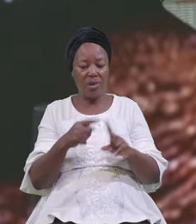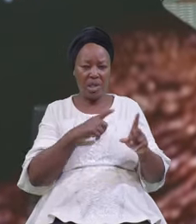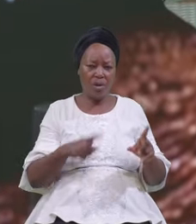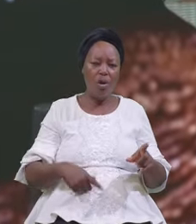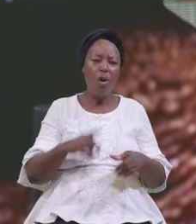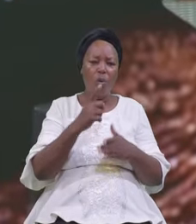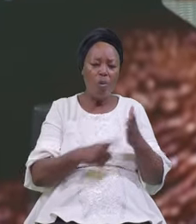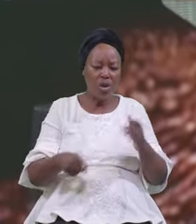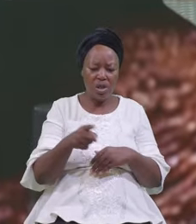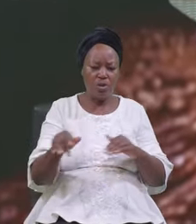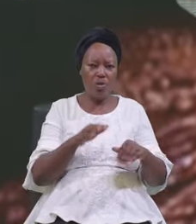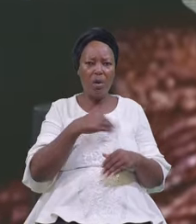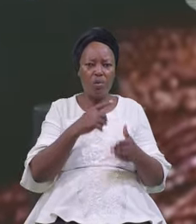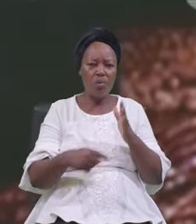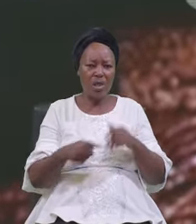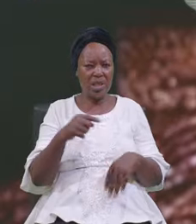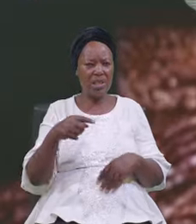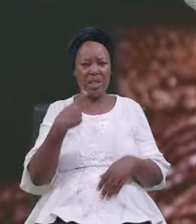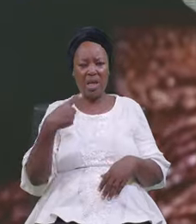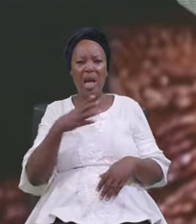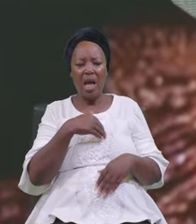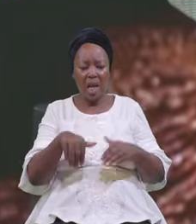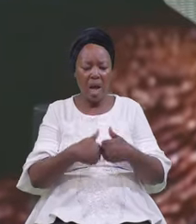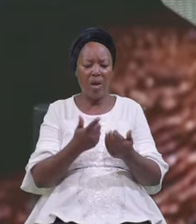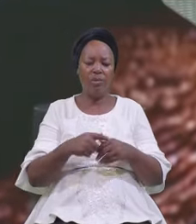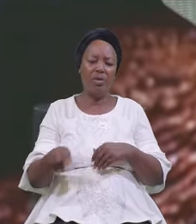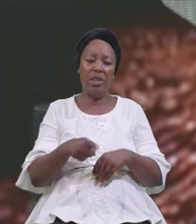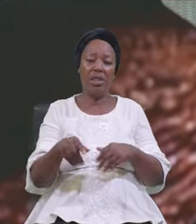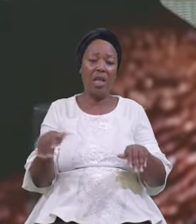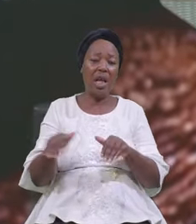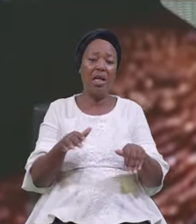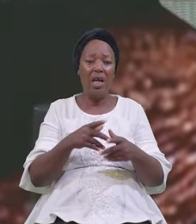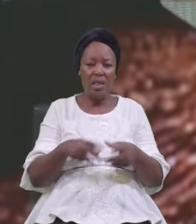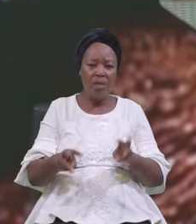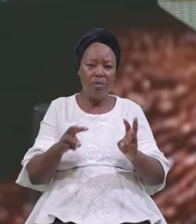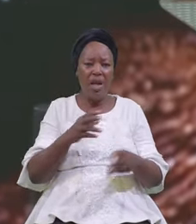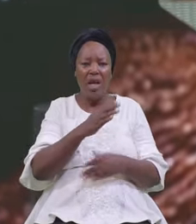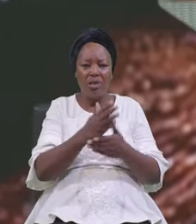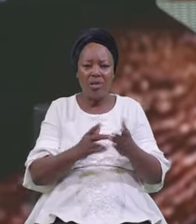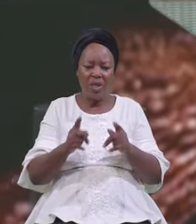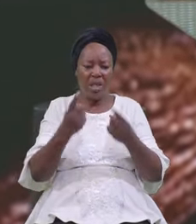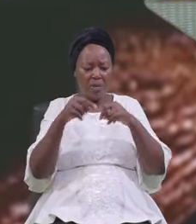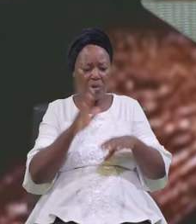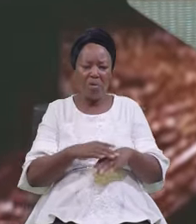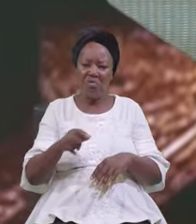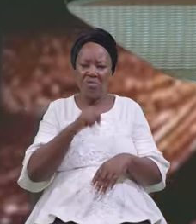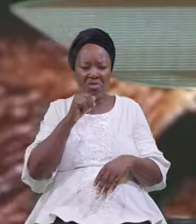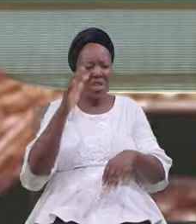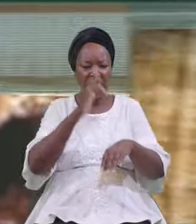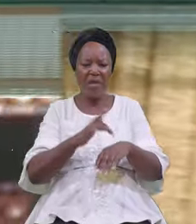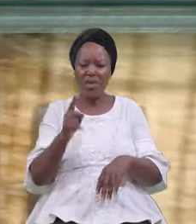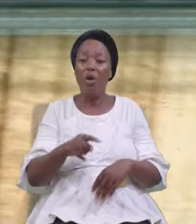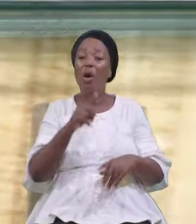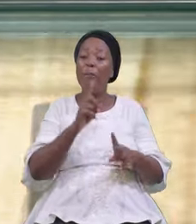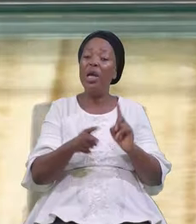do, what they say, how they act, and you know, the way, you know, some things come upon you should not affect you.